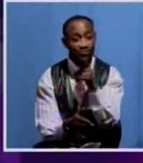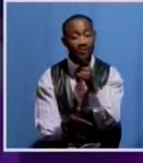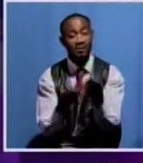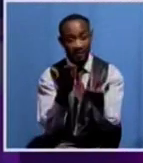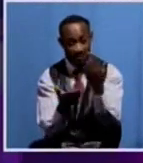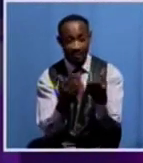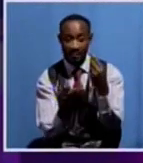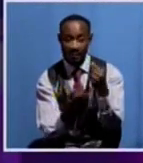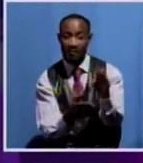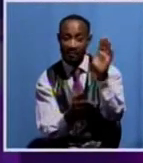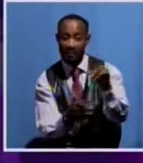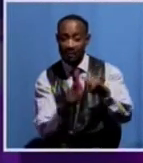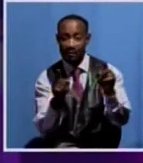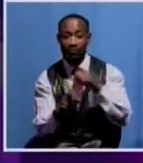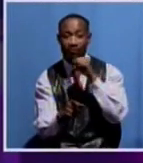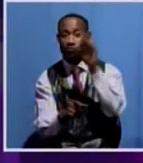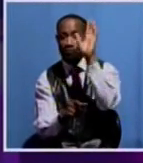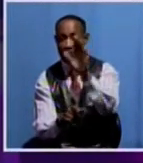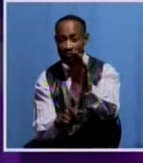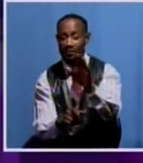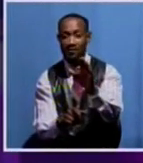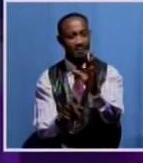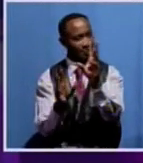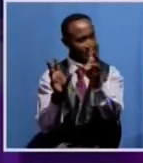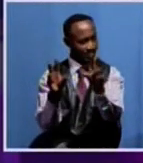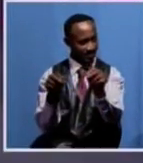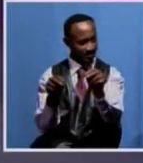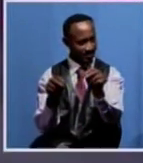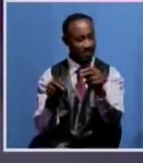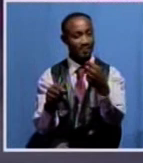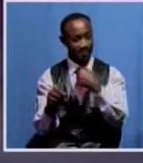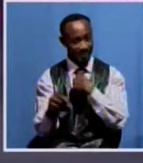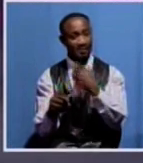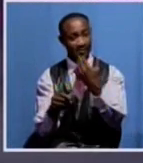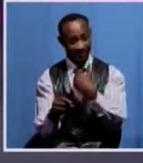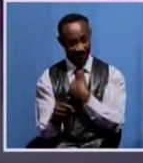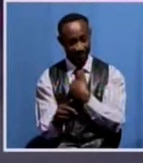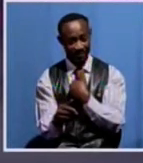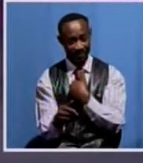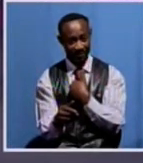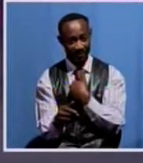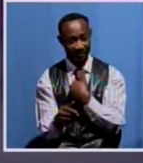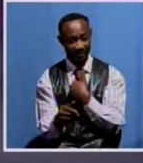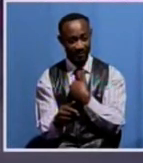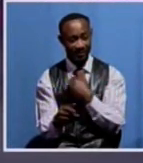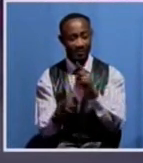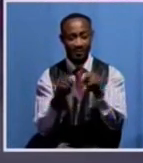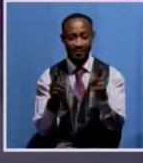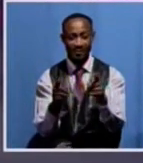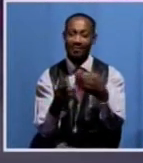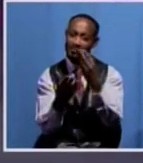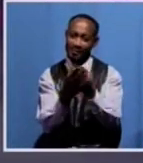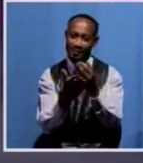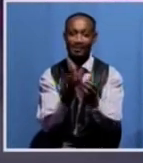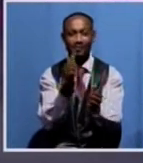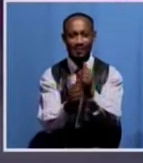but probably doesn't belong to you. No, I have. Look, I think the easiest way of looking at it is to split the resources